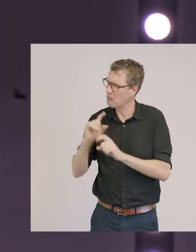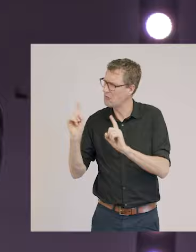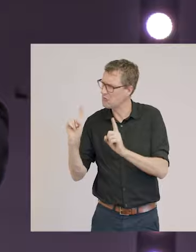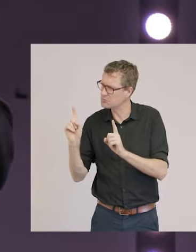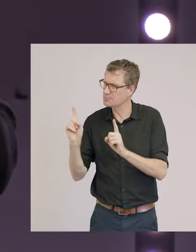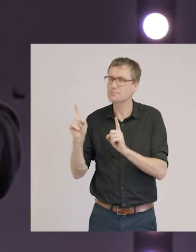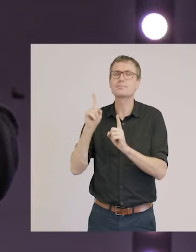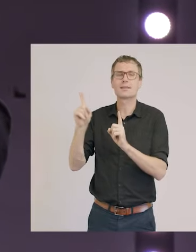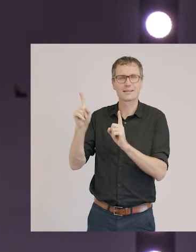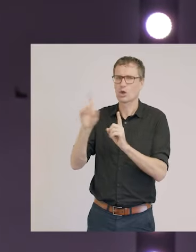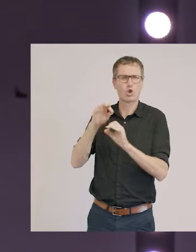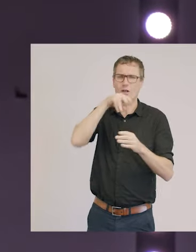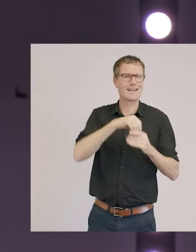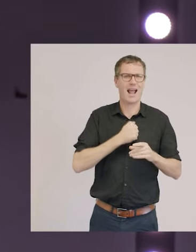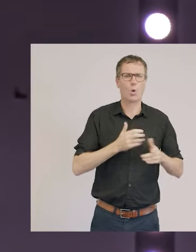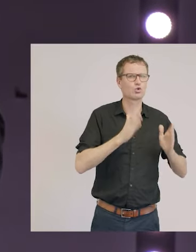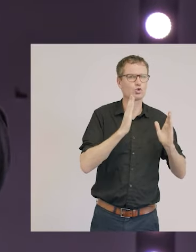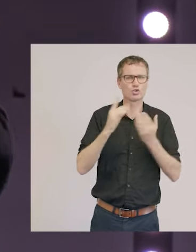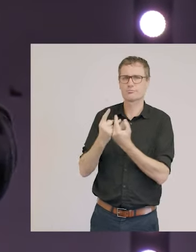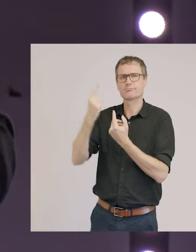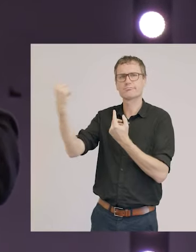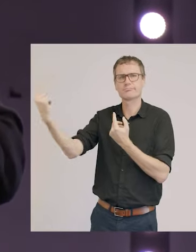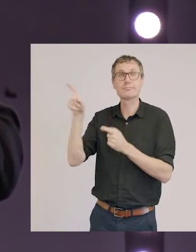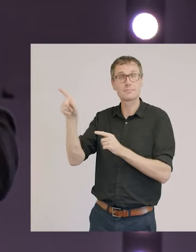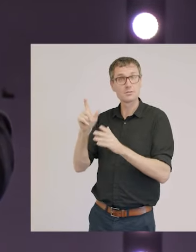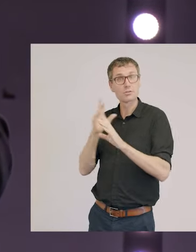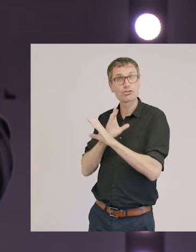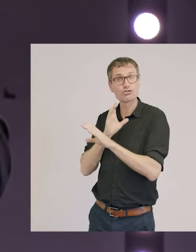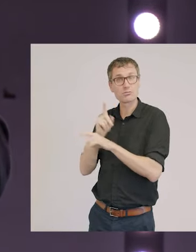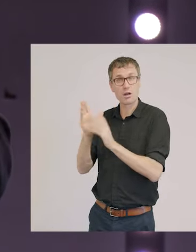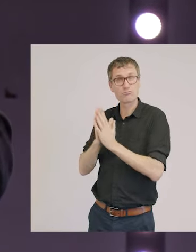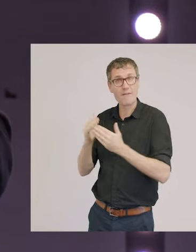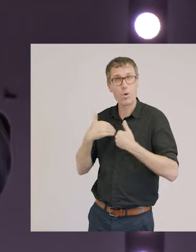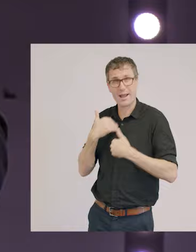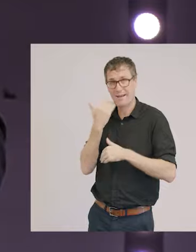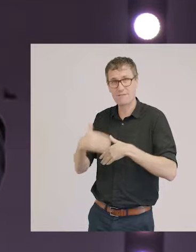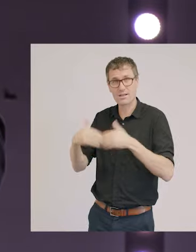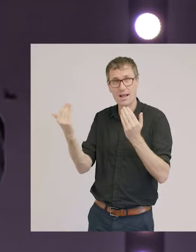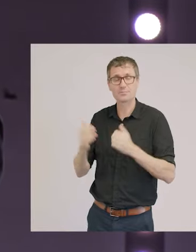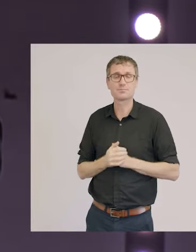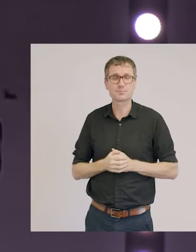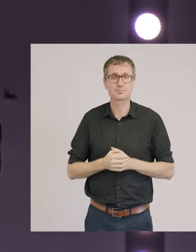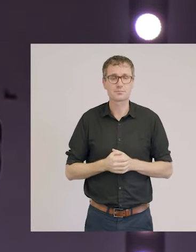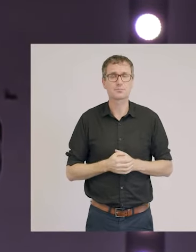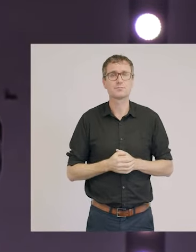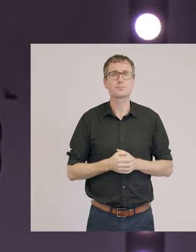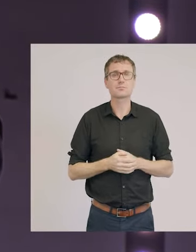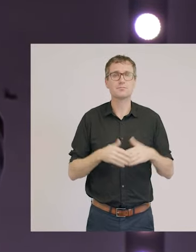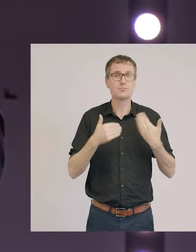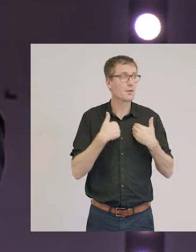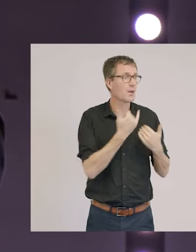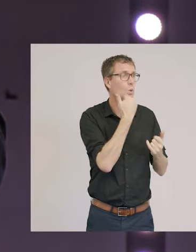I'm struggling with. And, you know, have I made that right decision? What do you think about this? Completely outside the church. He's a Christian. He prays for me every